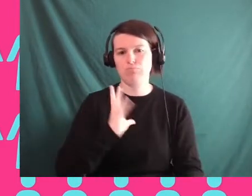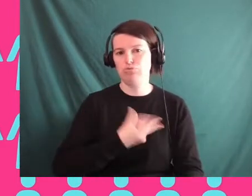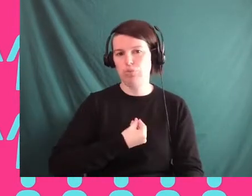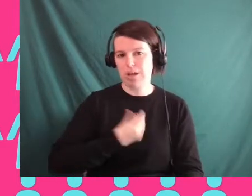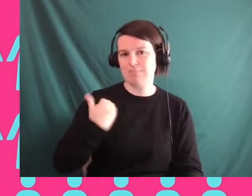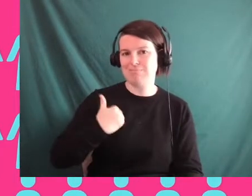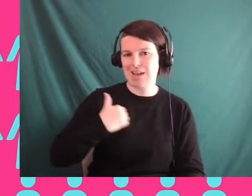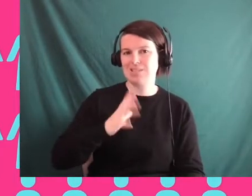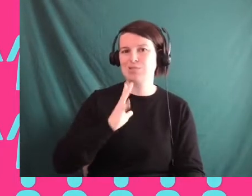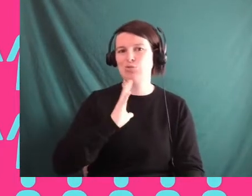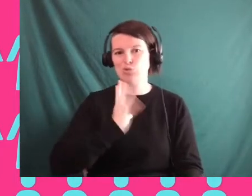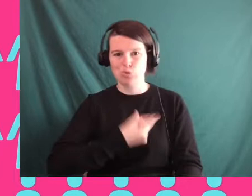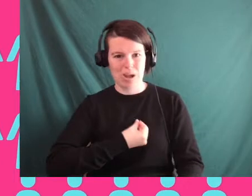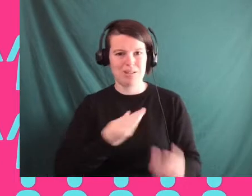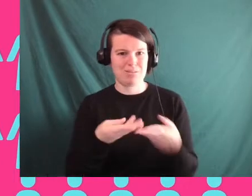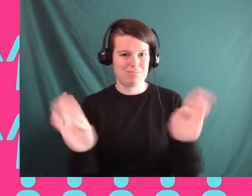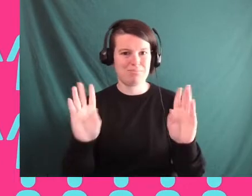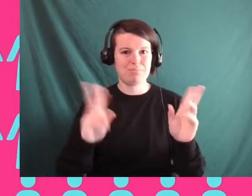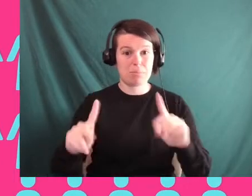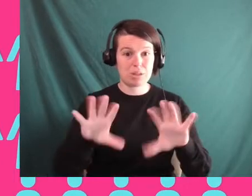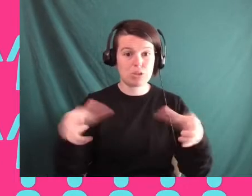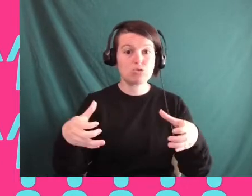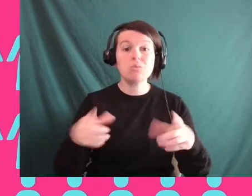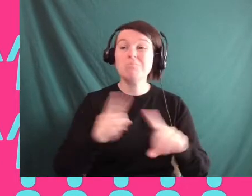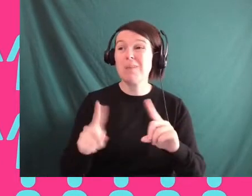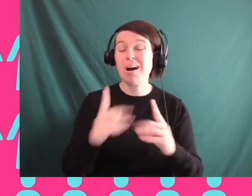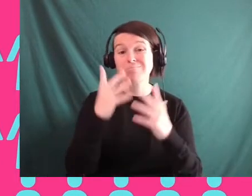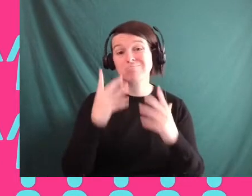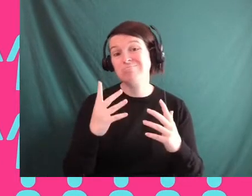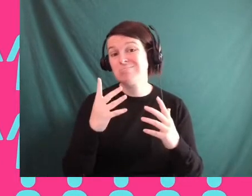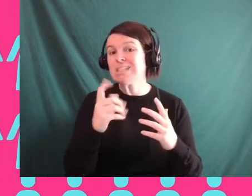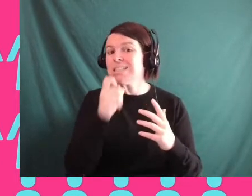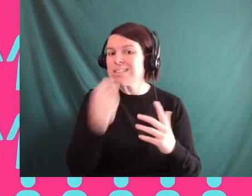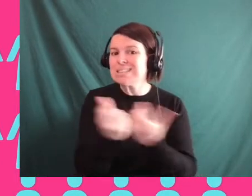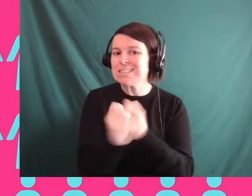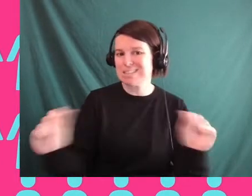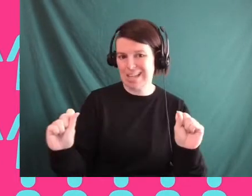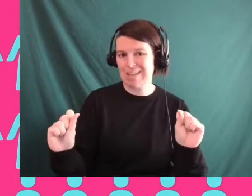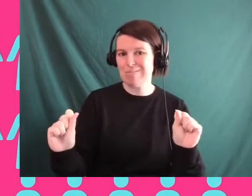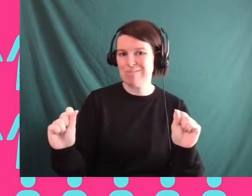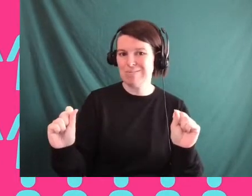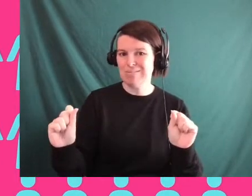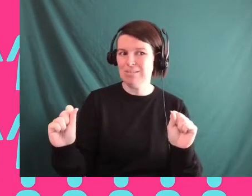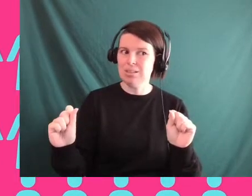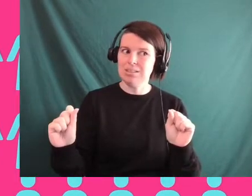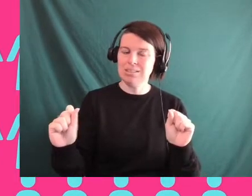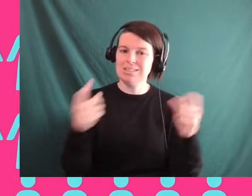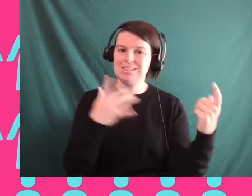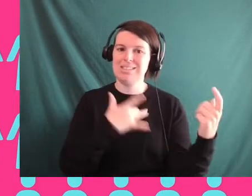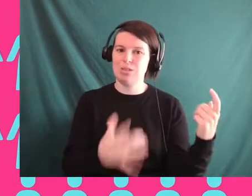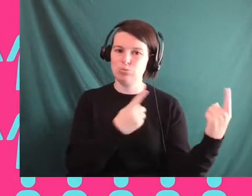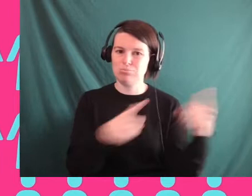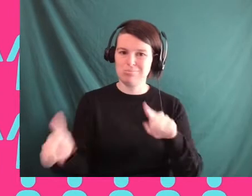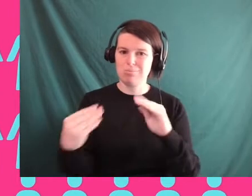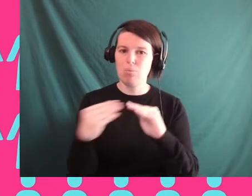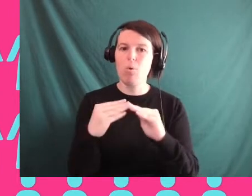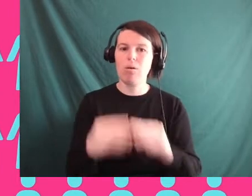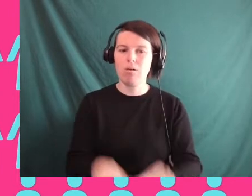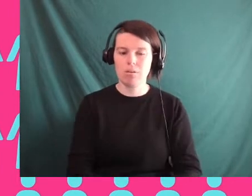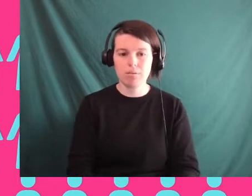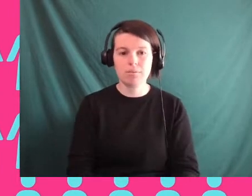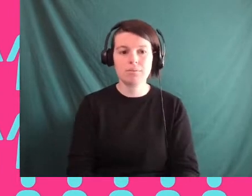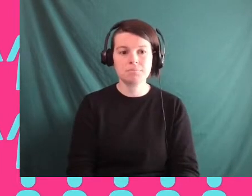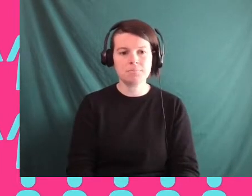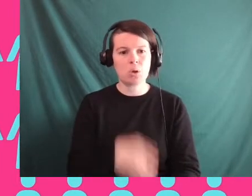masculine population. But unfortunately, unsafe binding practices are very prevalent. And we're going to go through some of